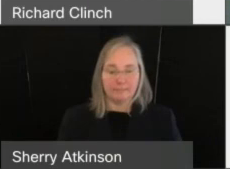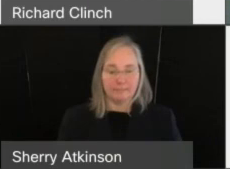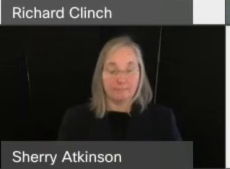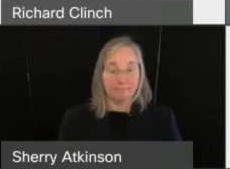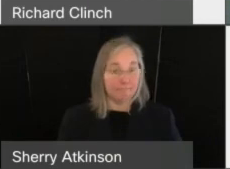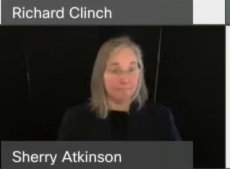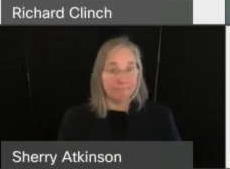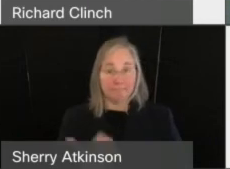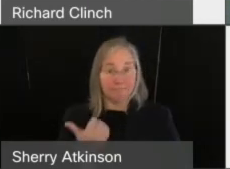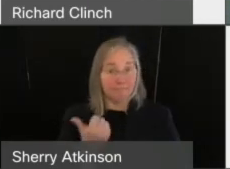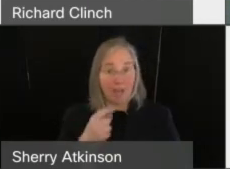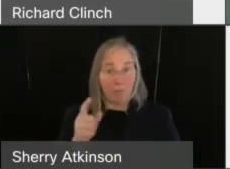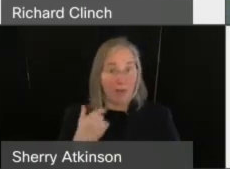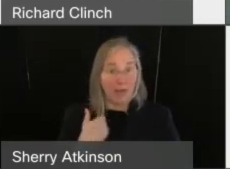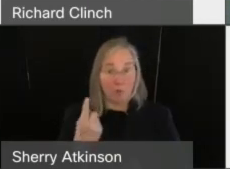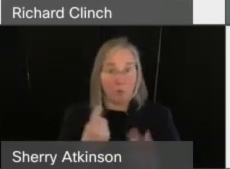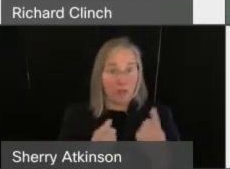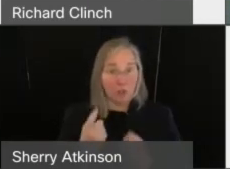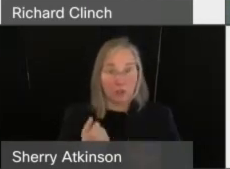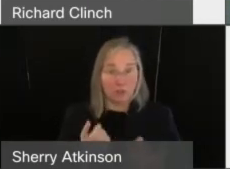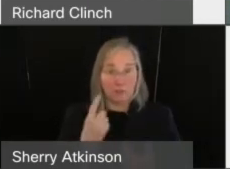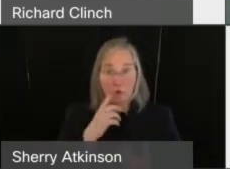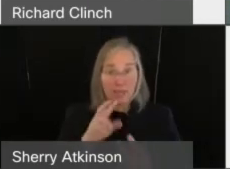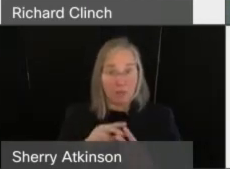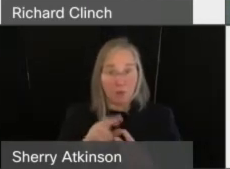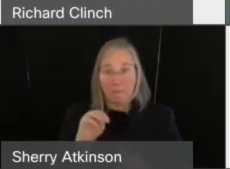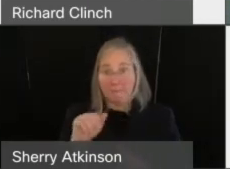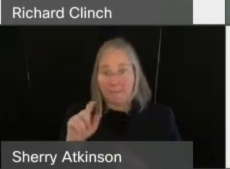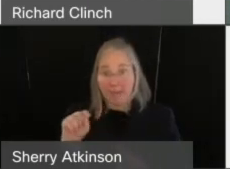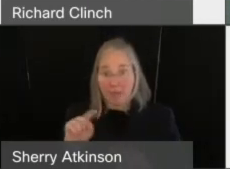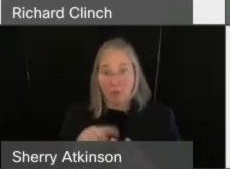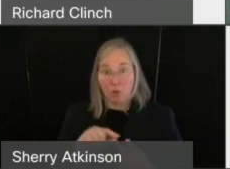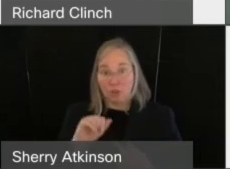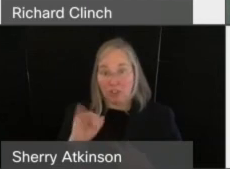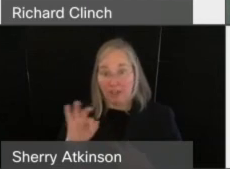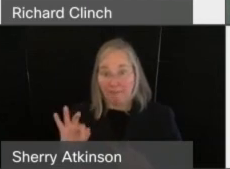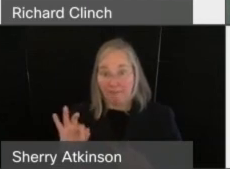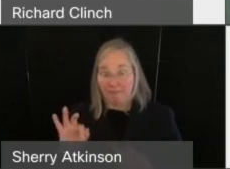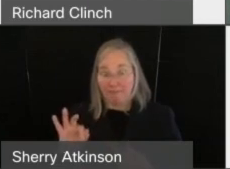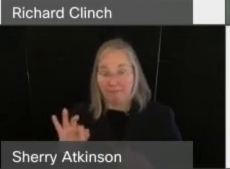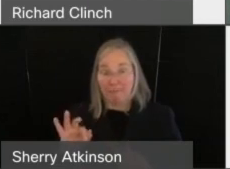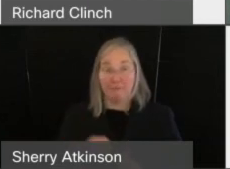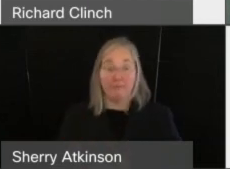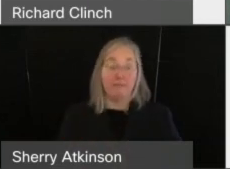So does anyone have question for either Matt or Jeff?